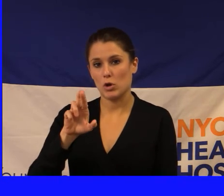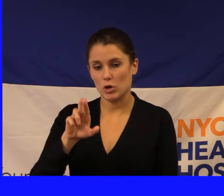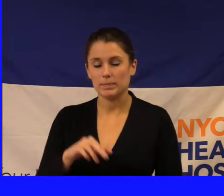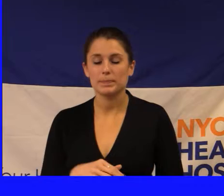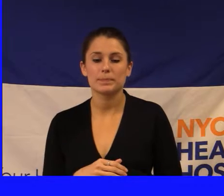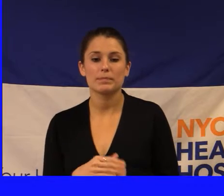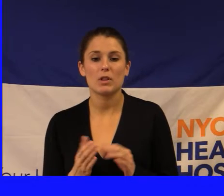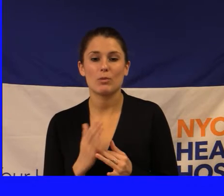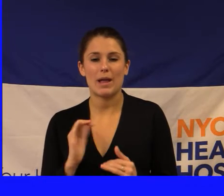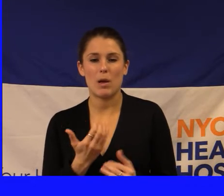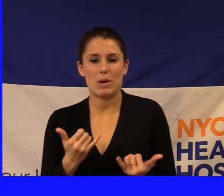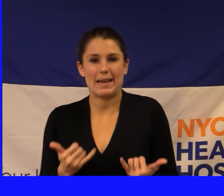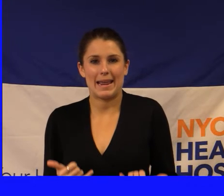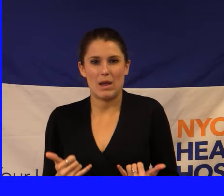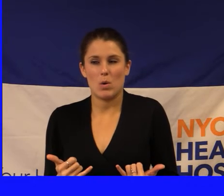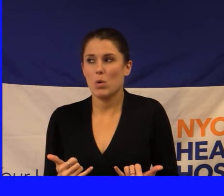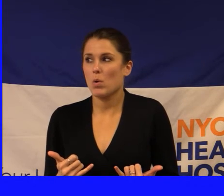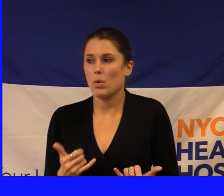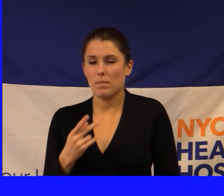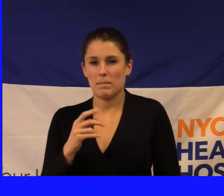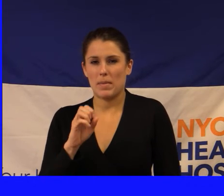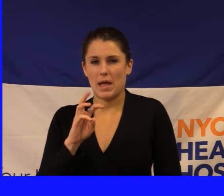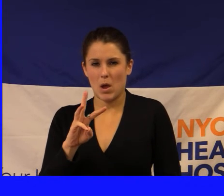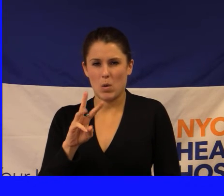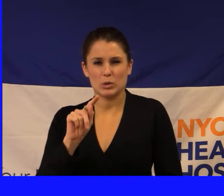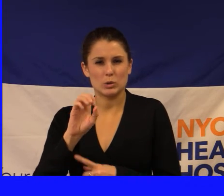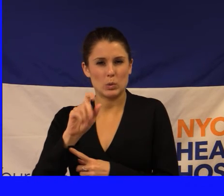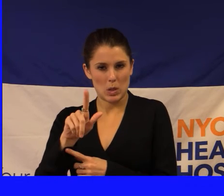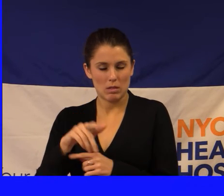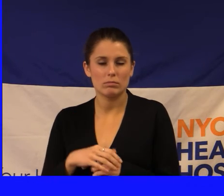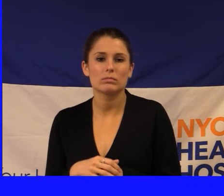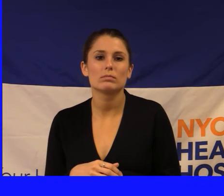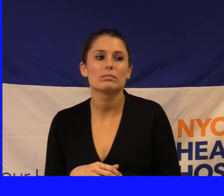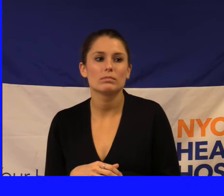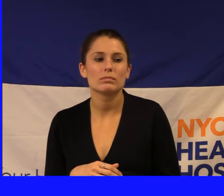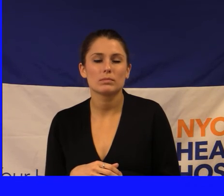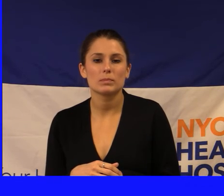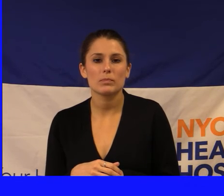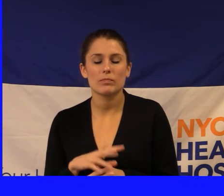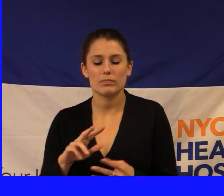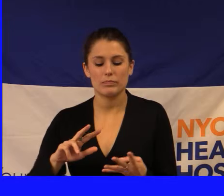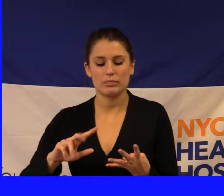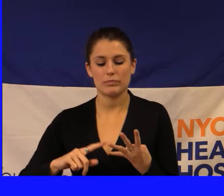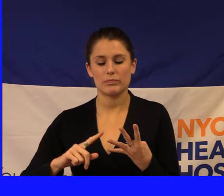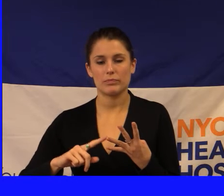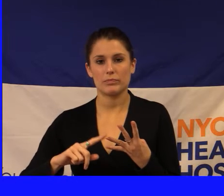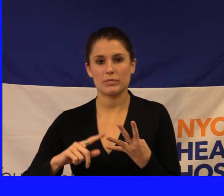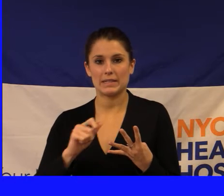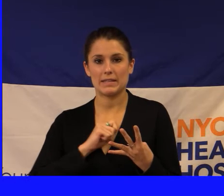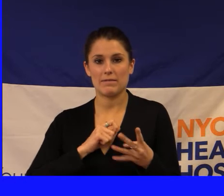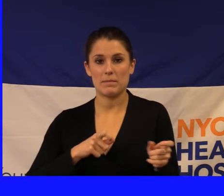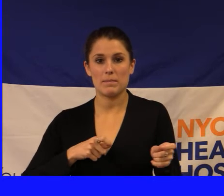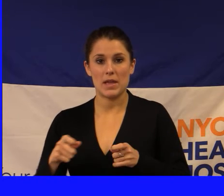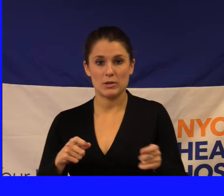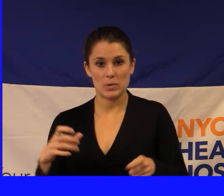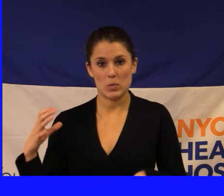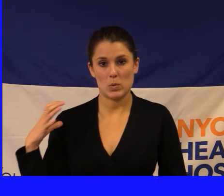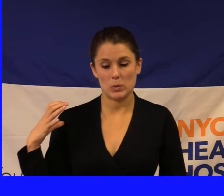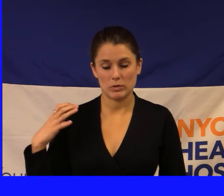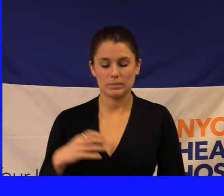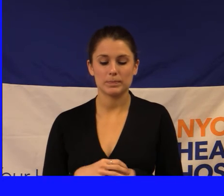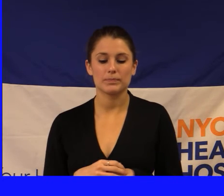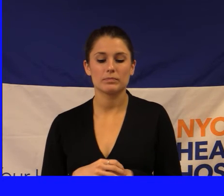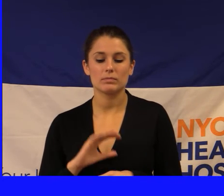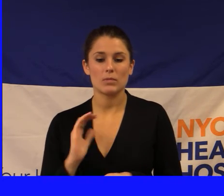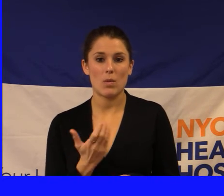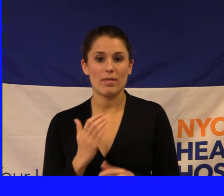our NowPow tool. Third is self-management coaching. All of our facilities are engaged